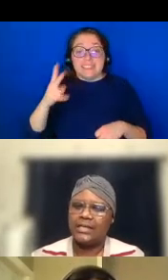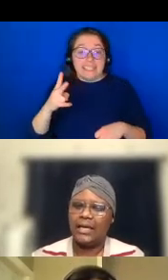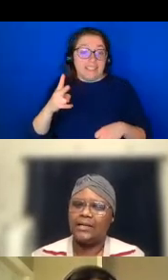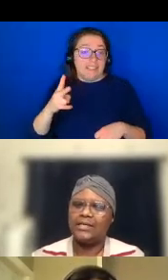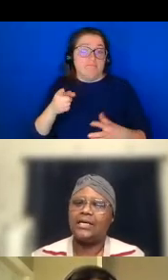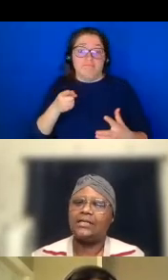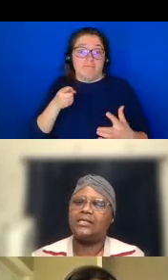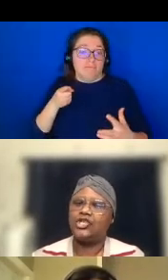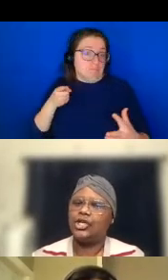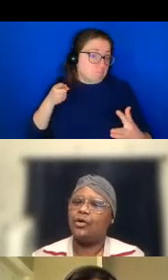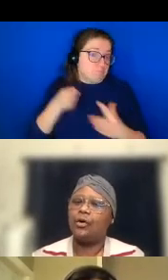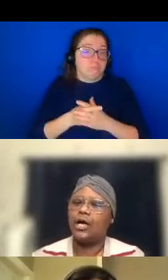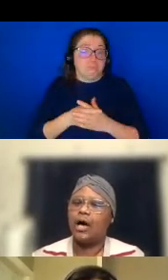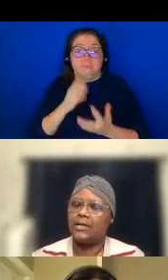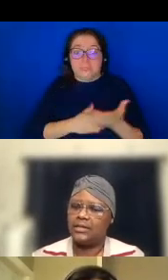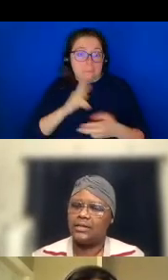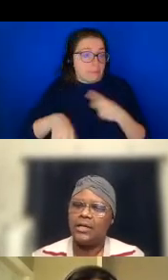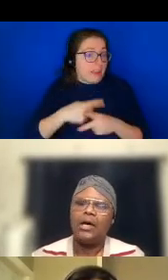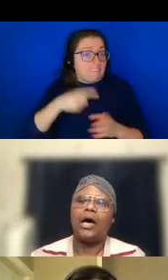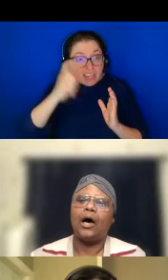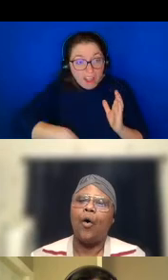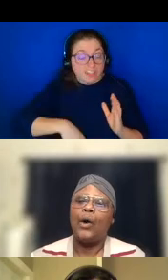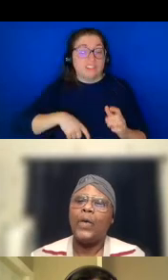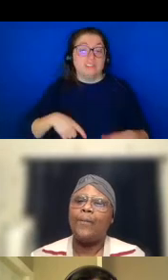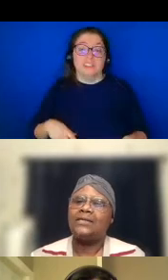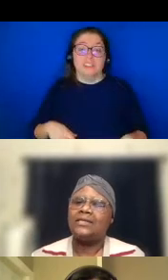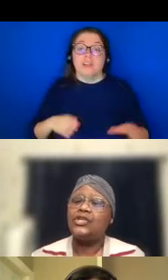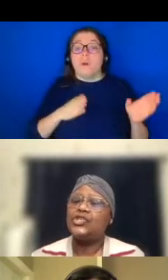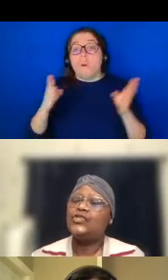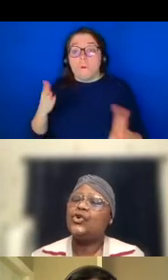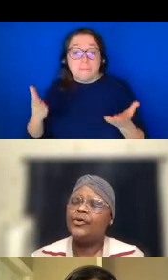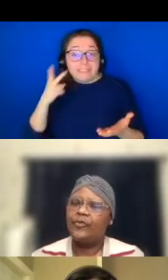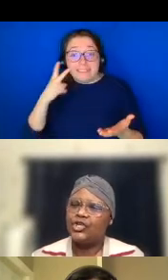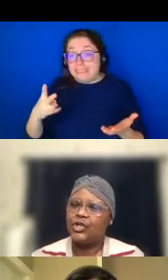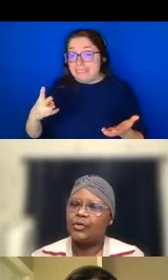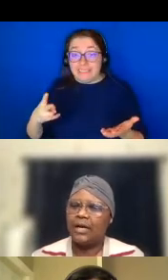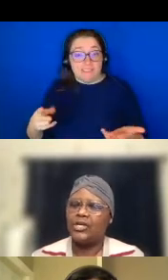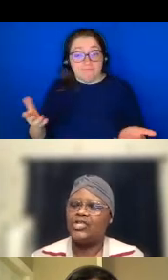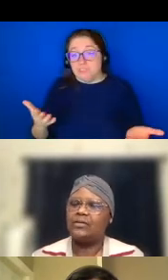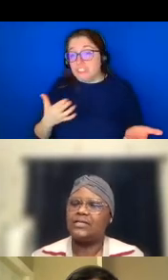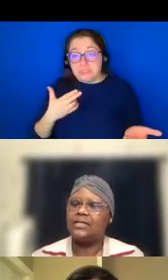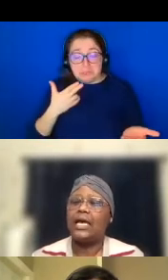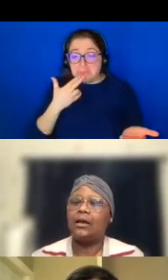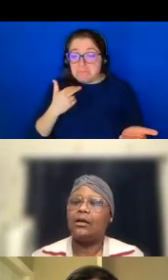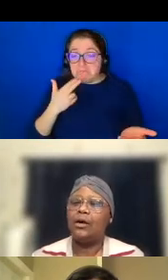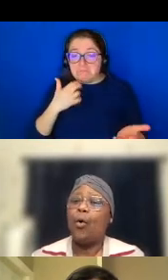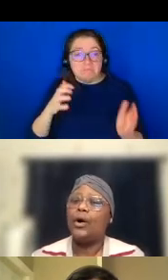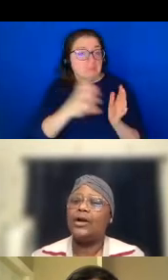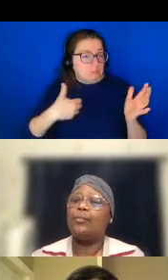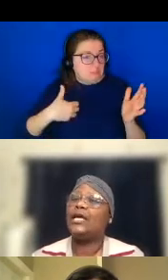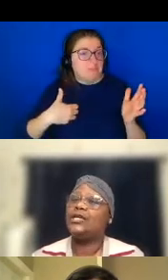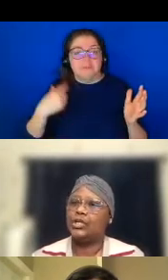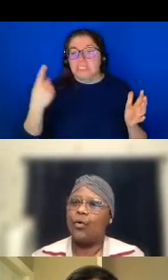This is an incision or a cut, or we may see just superficial damage to the skin